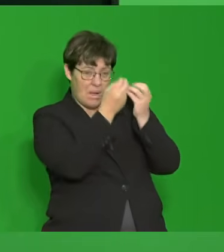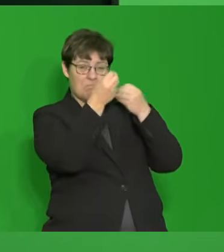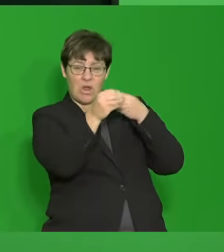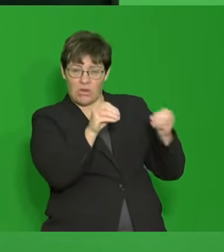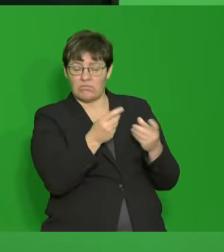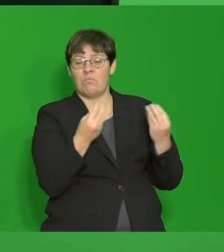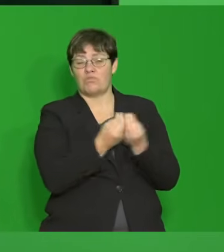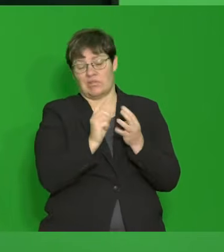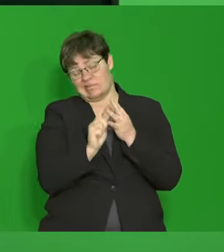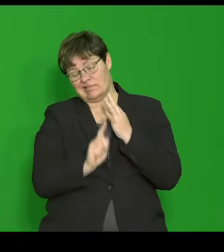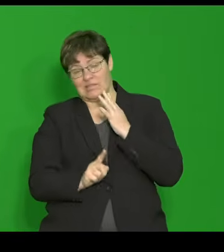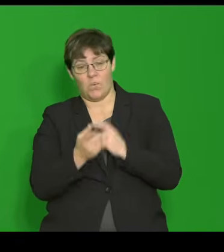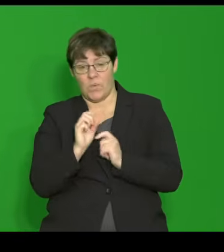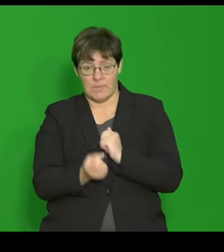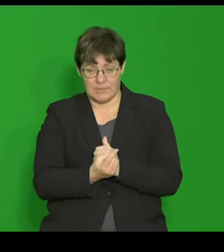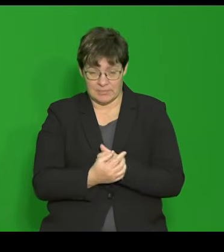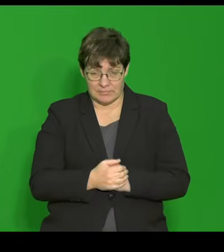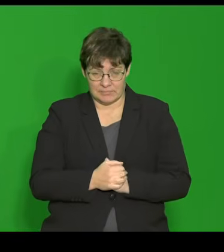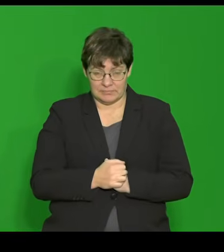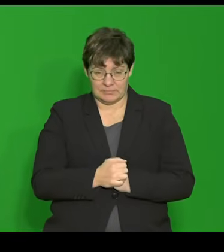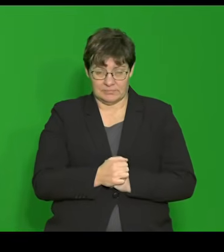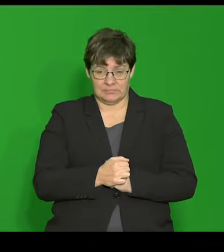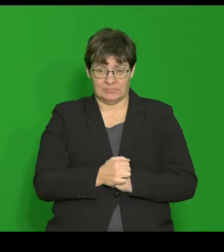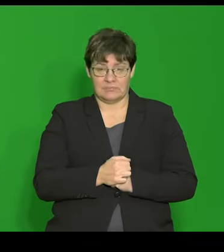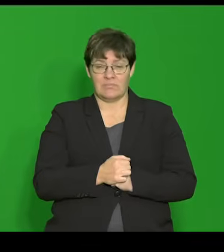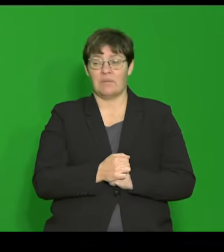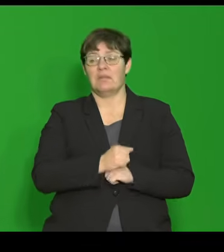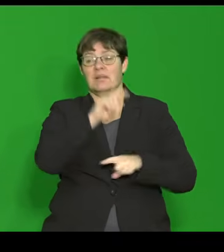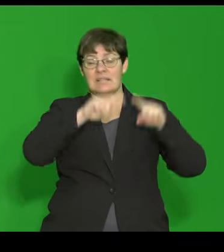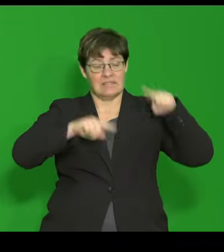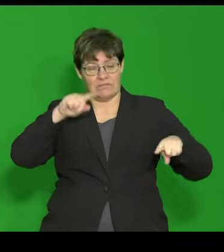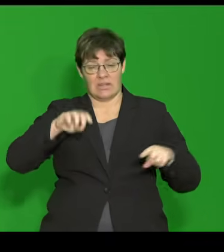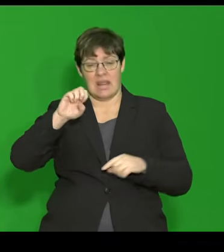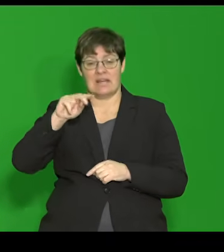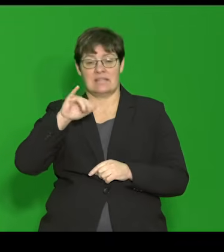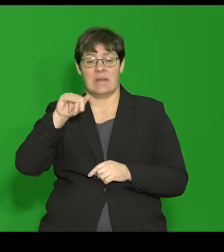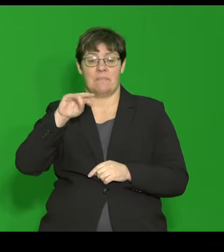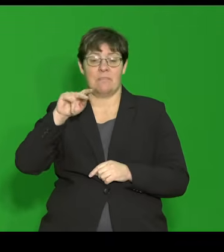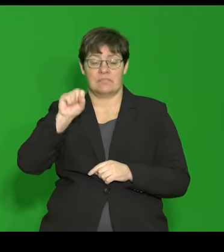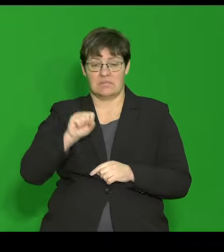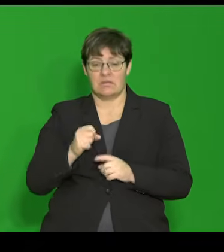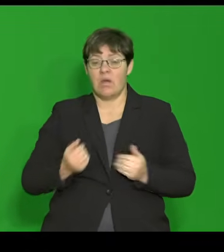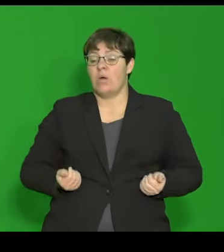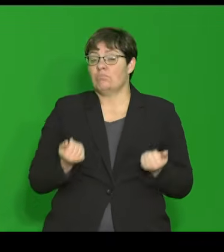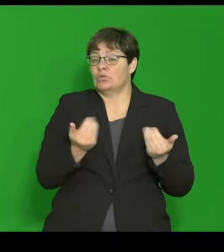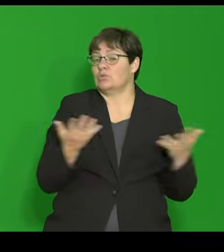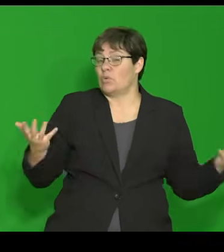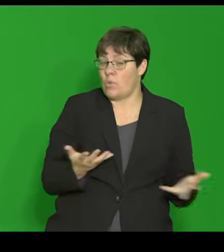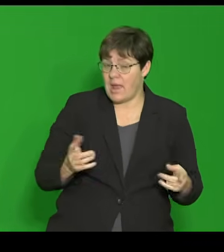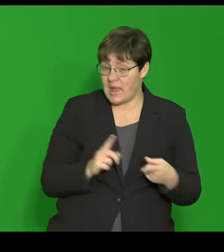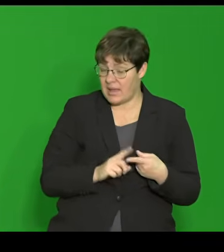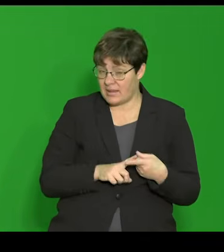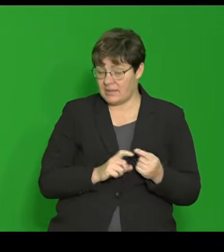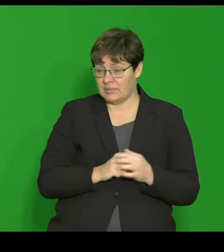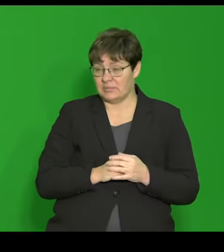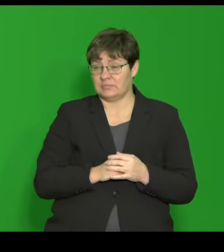the products. Right, so the table below shows the different enzymes, where they are produced. Again, it's important to